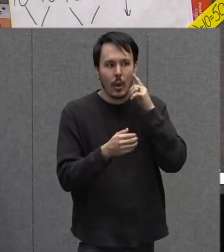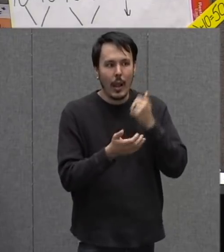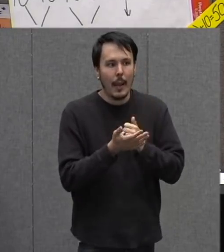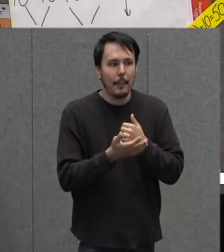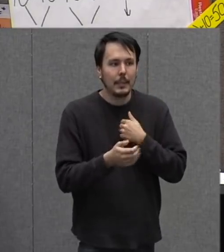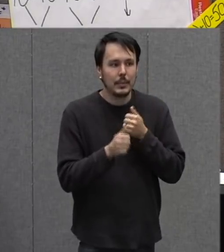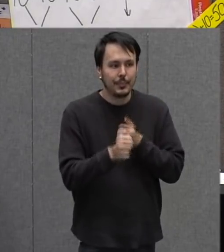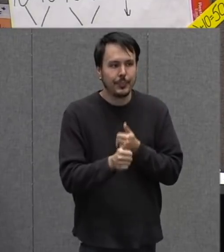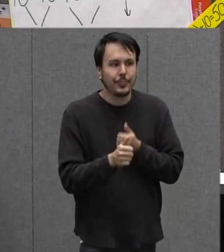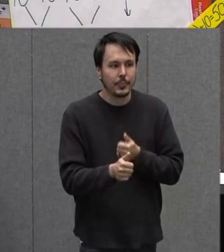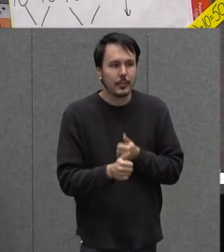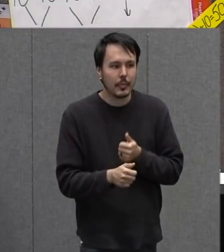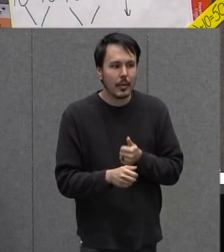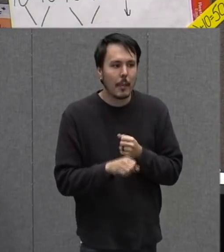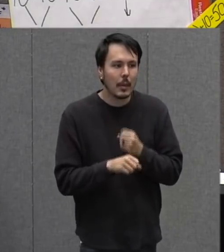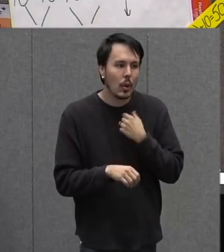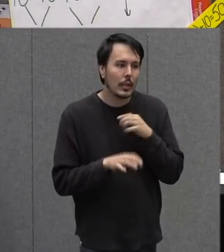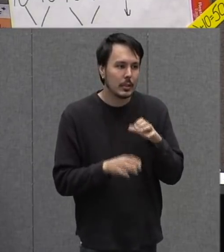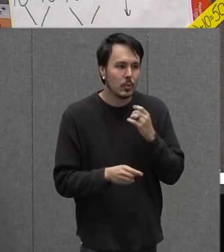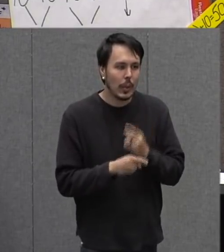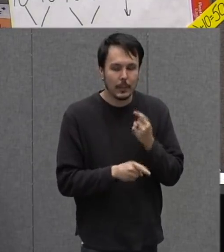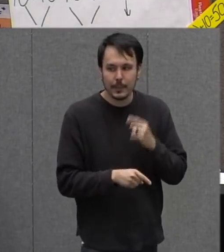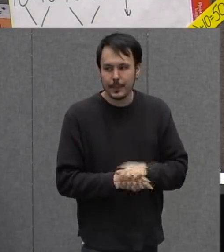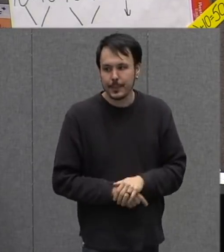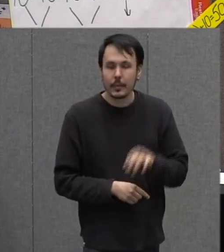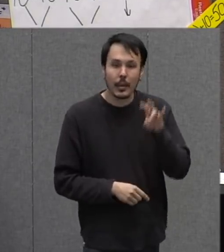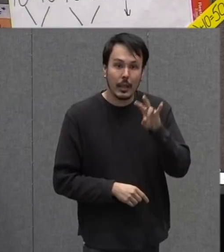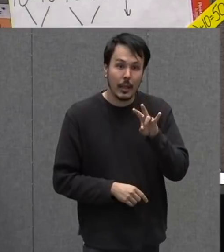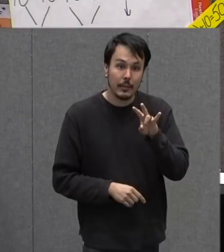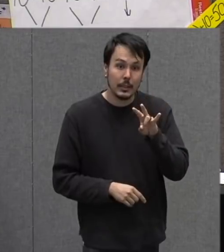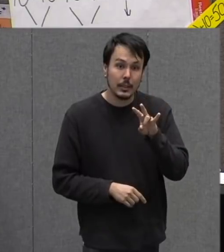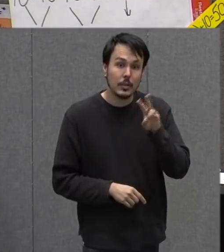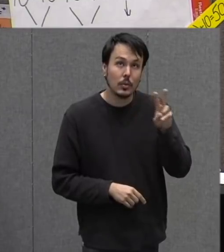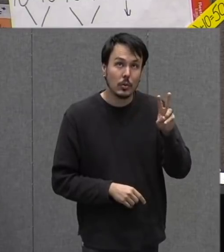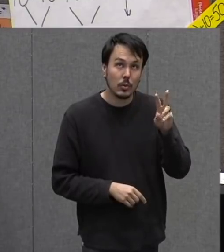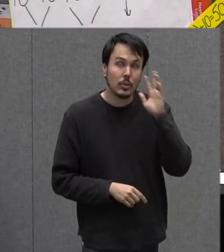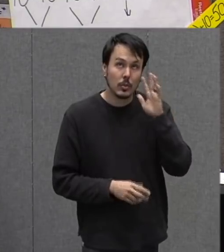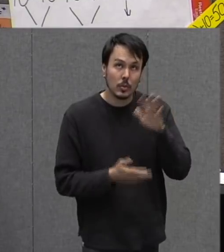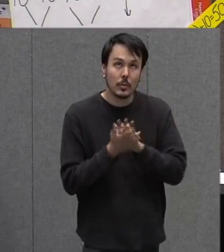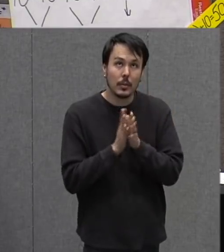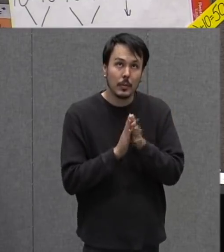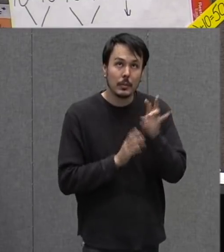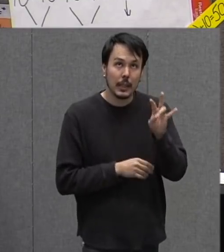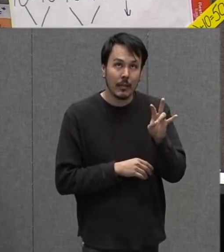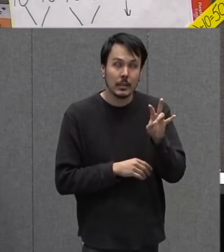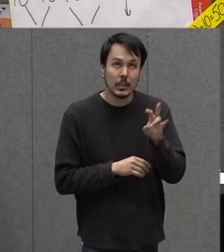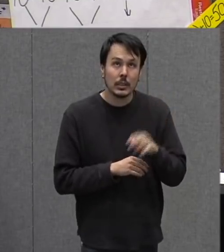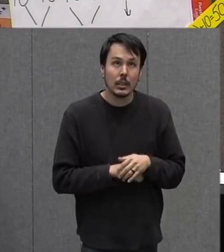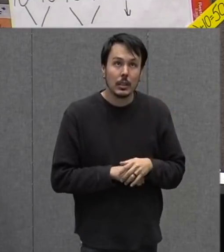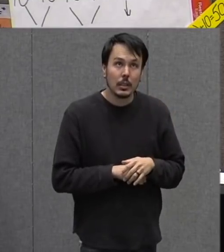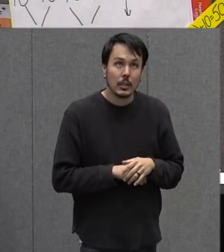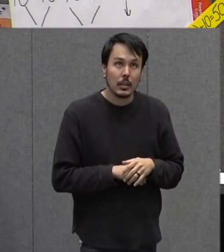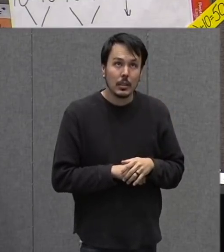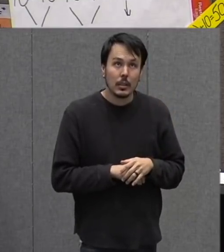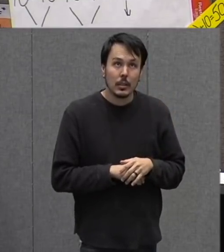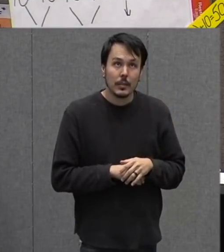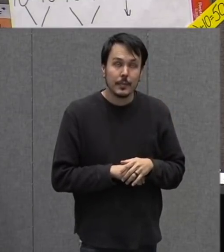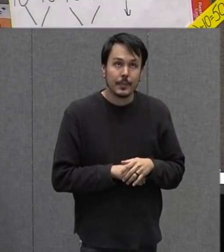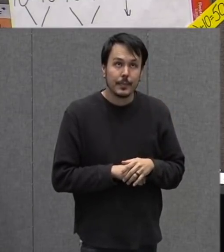sure, hopefully I did this right. 7 and 2 make 7. So that will be my 7 ones. And then